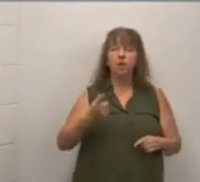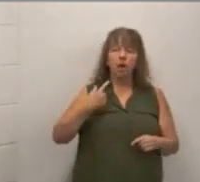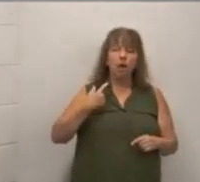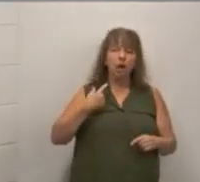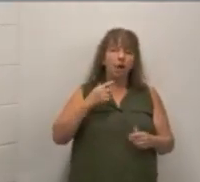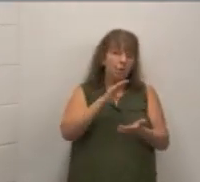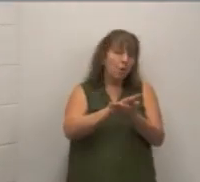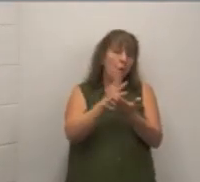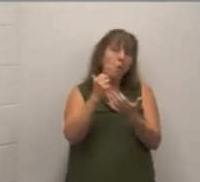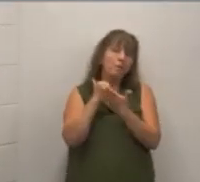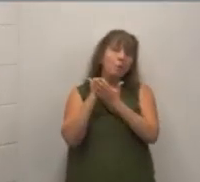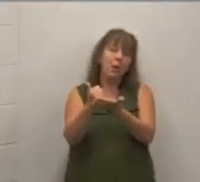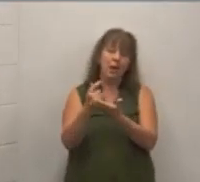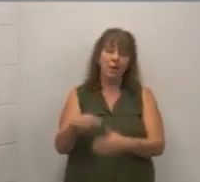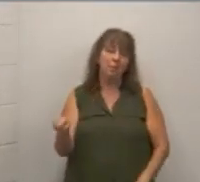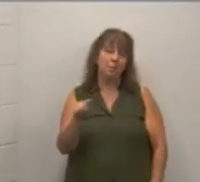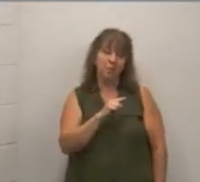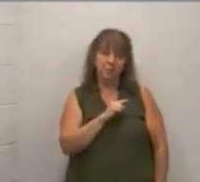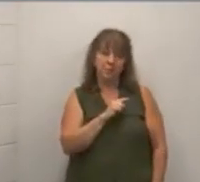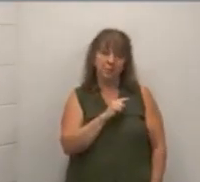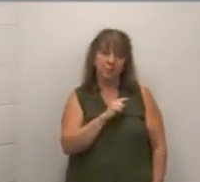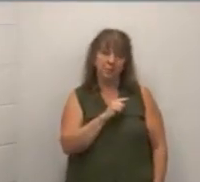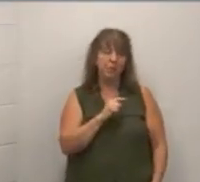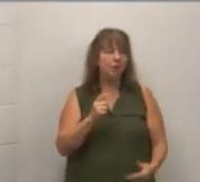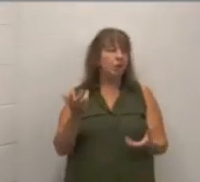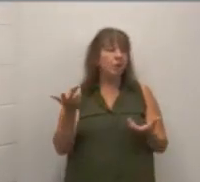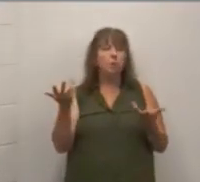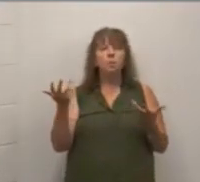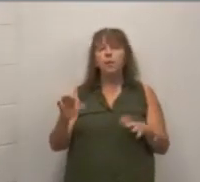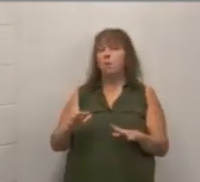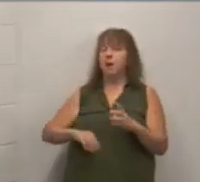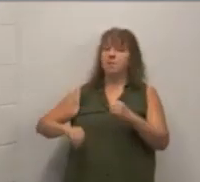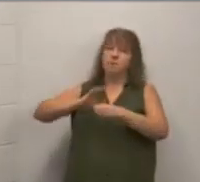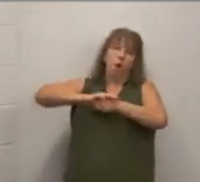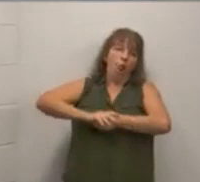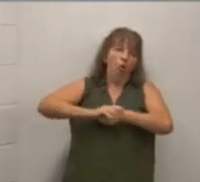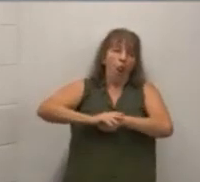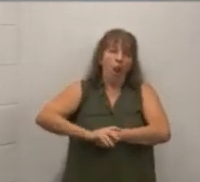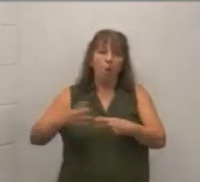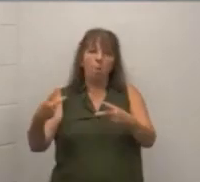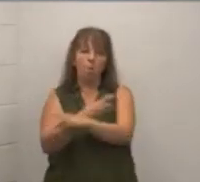time. We don't want to cause more stress.